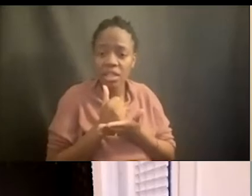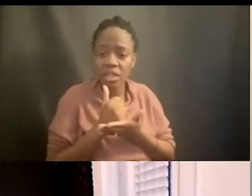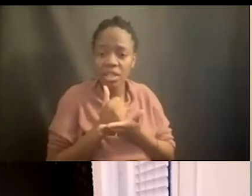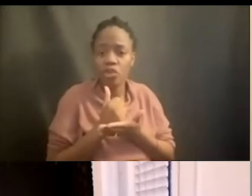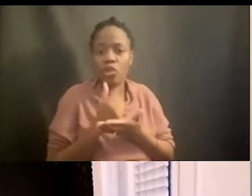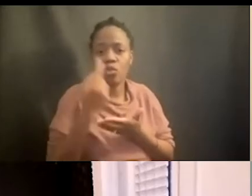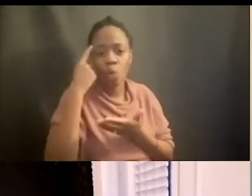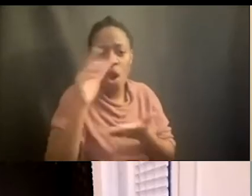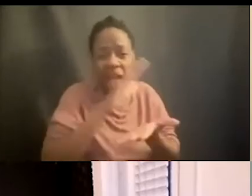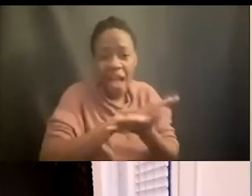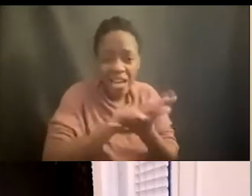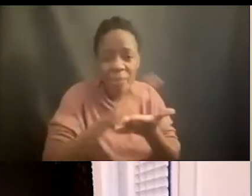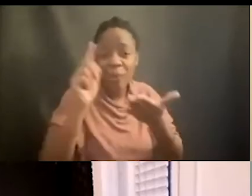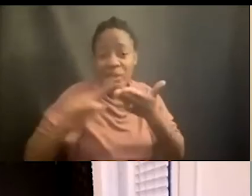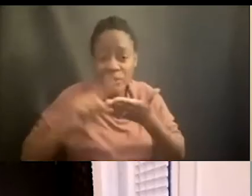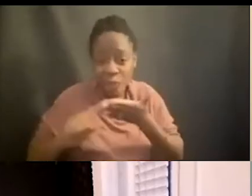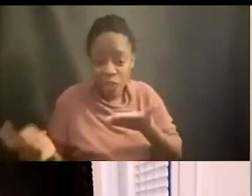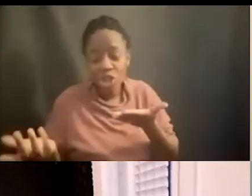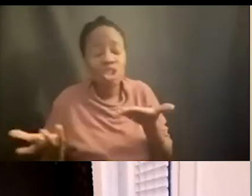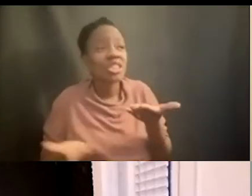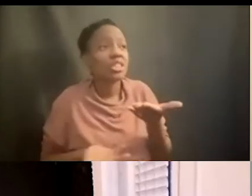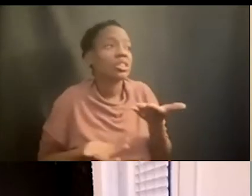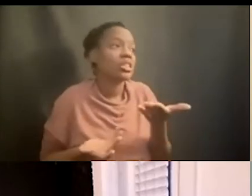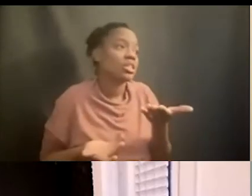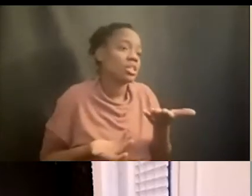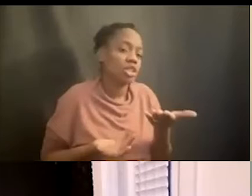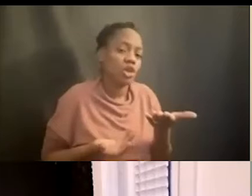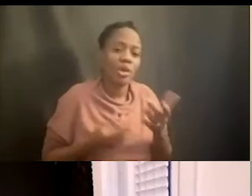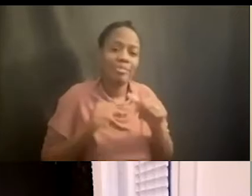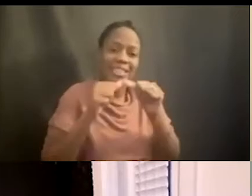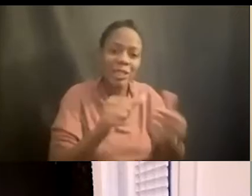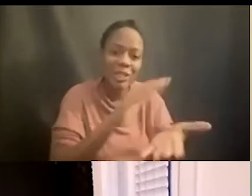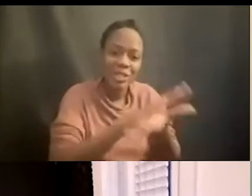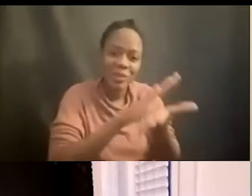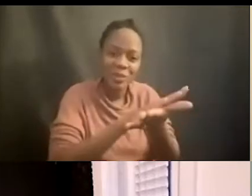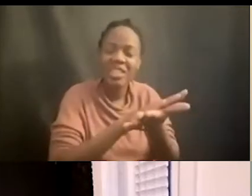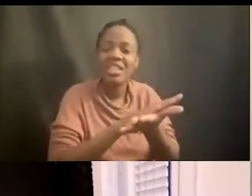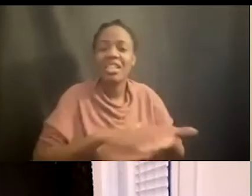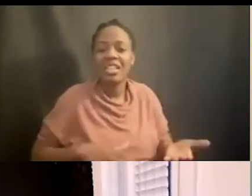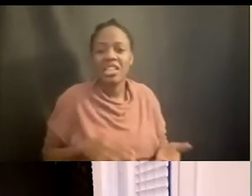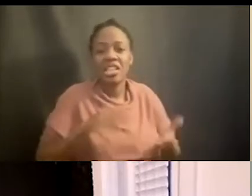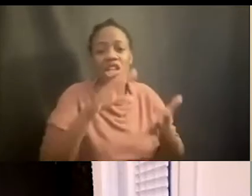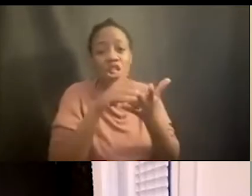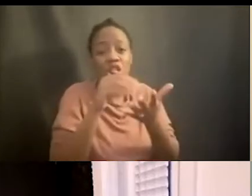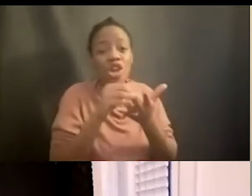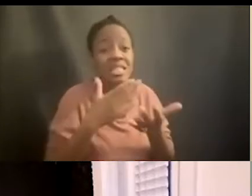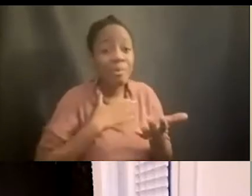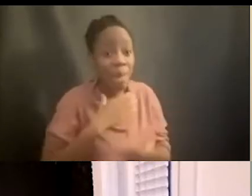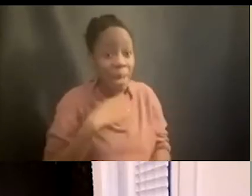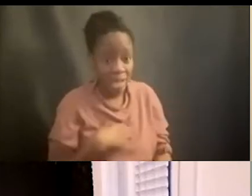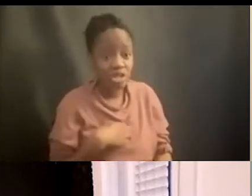like academic research or just continuing school, because learning is just my passion. It's